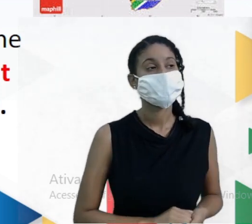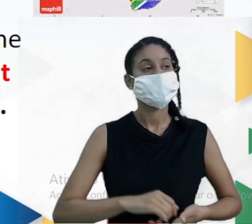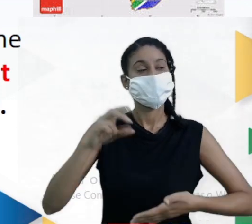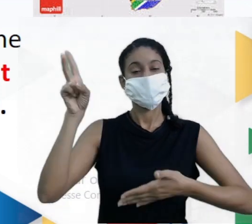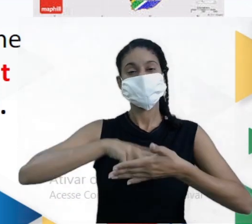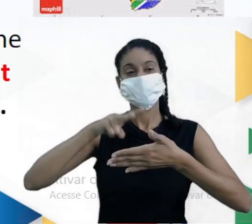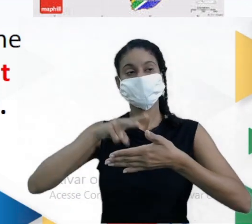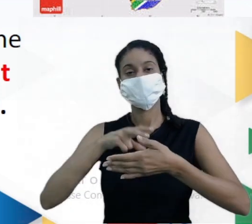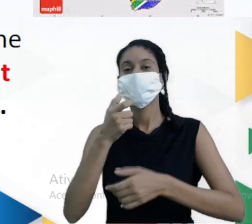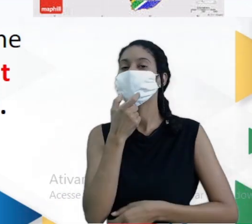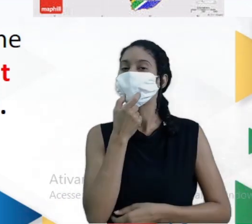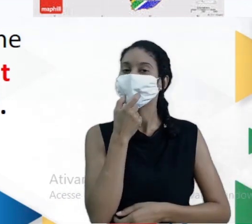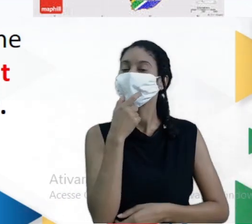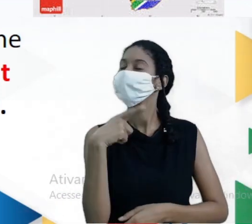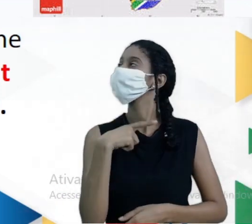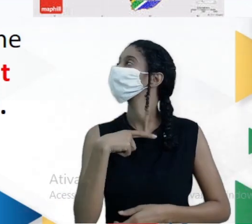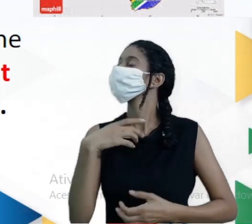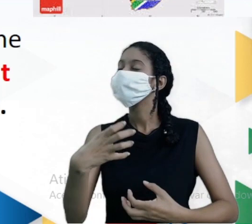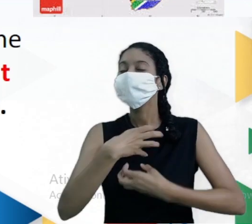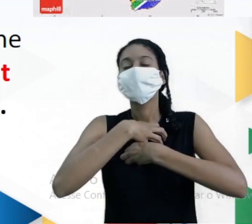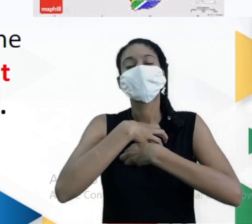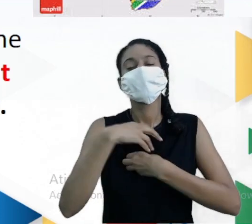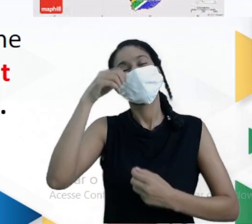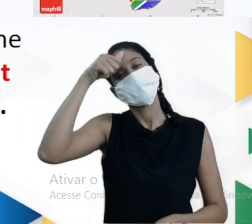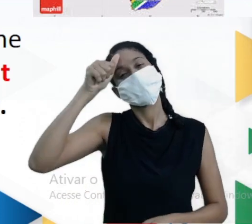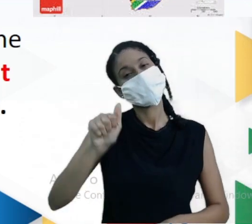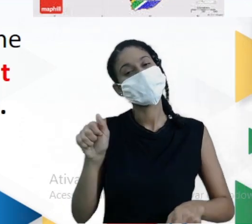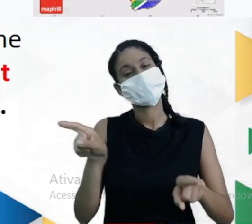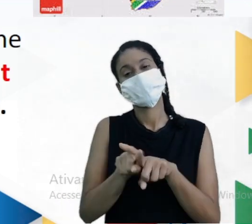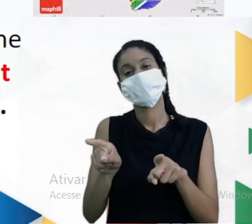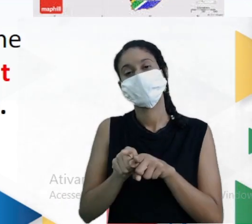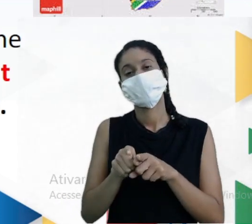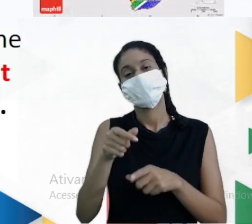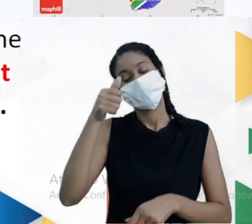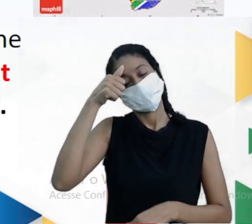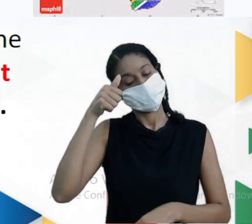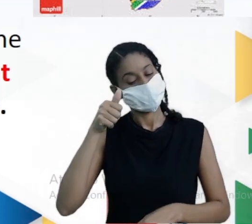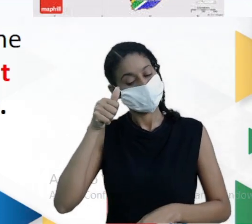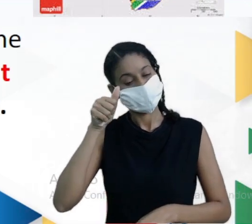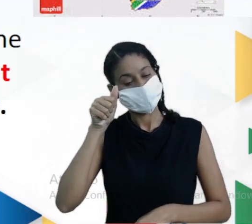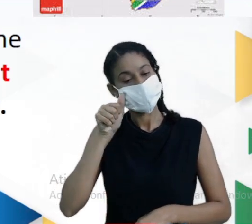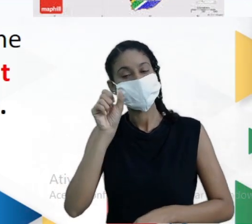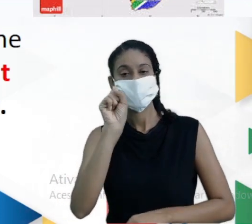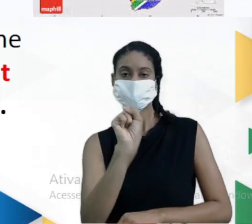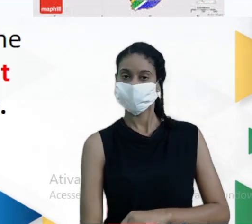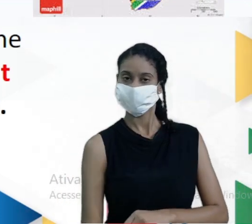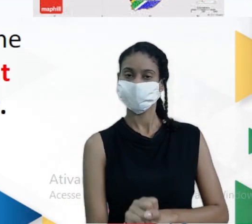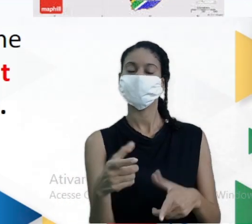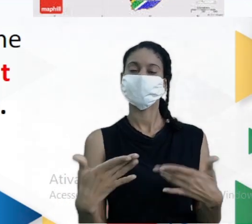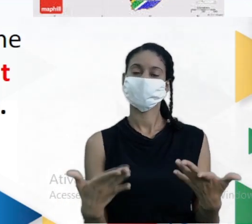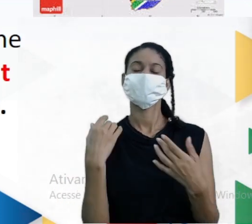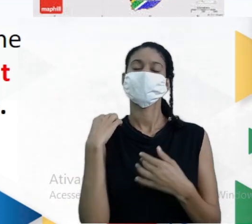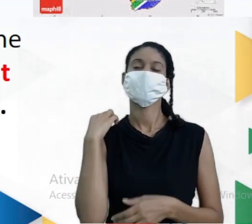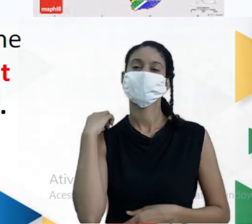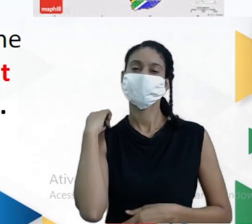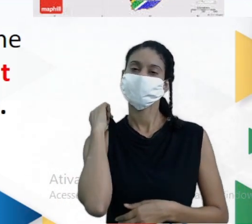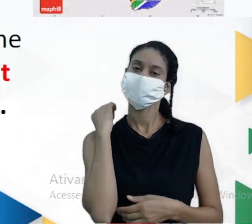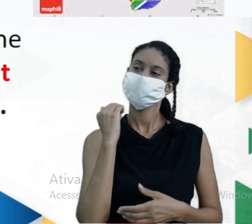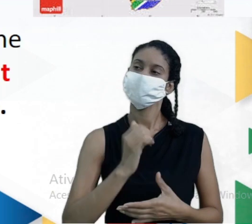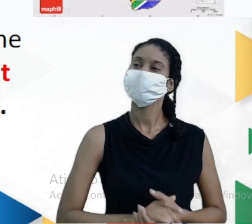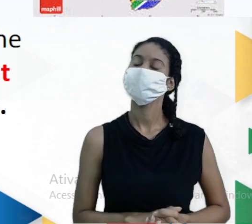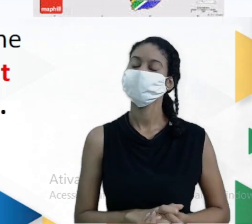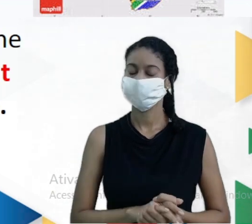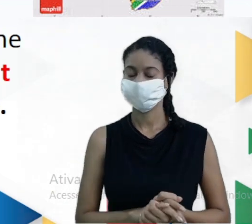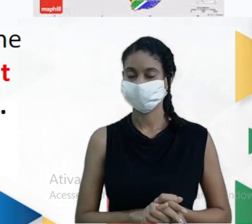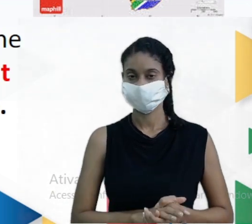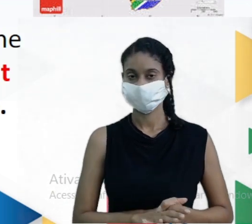do inglês tem um grande impacto na África e também na África do Sul. The first settlers came in South